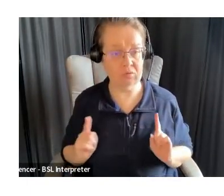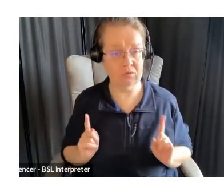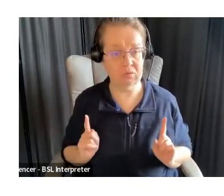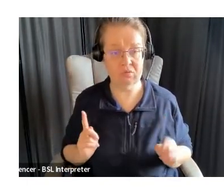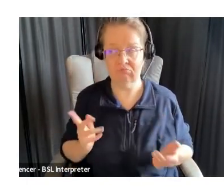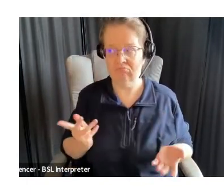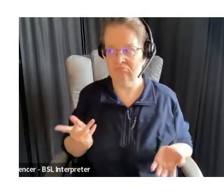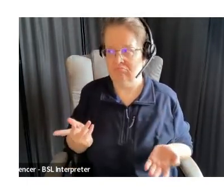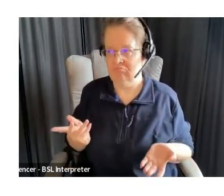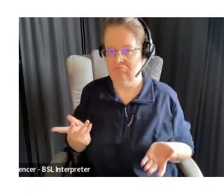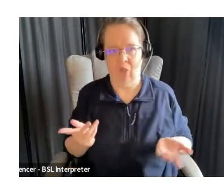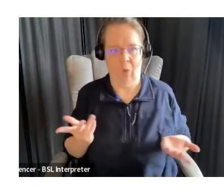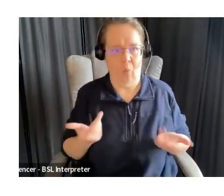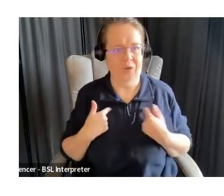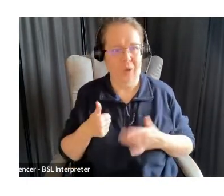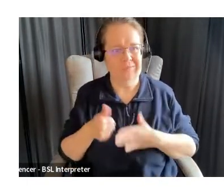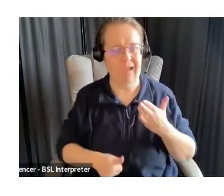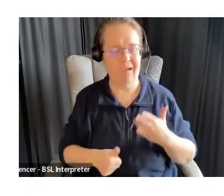do I start?